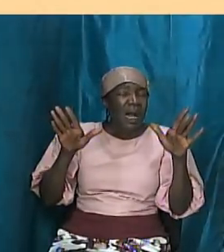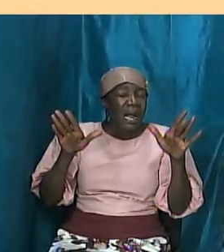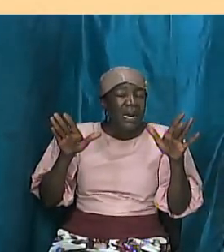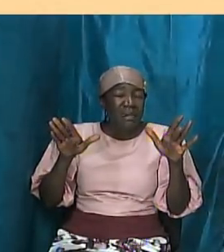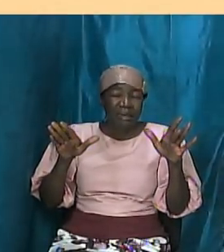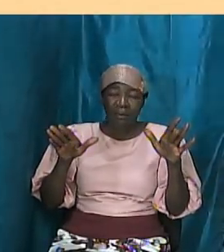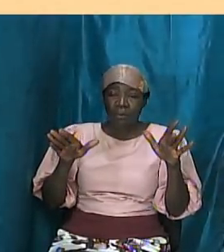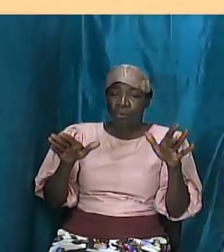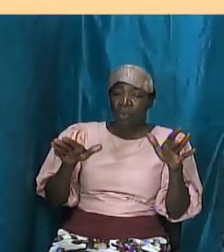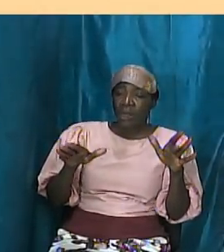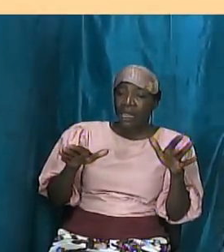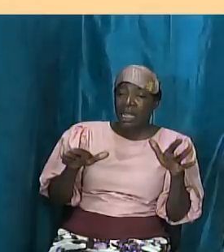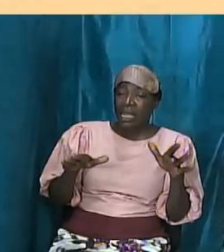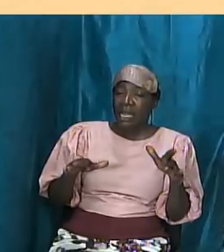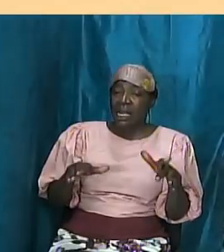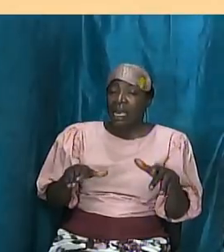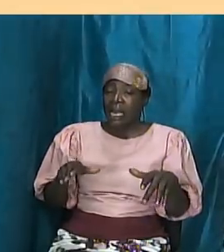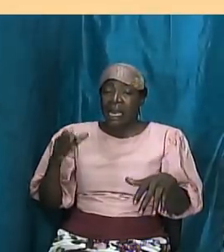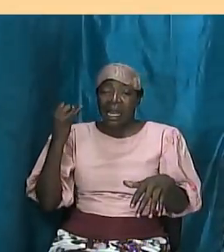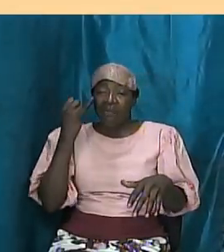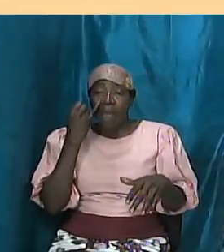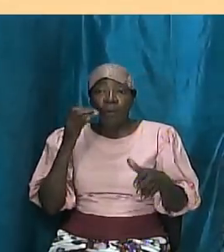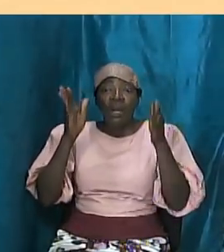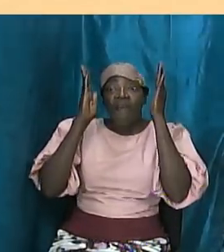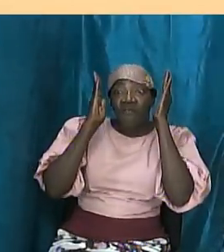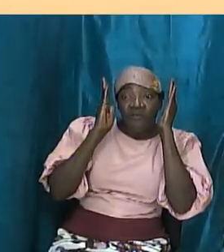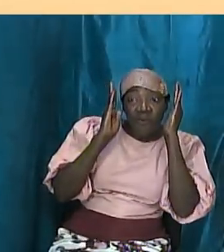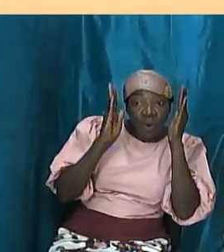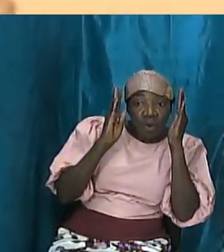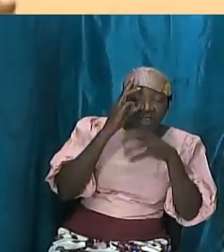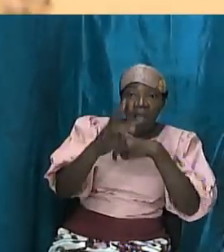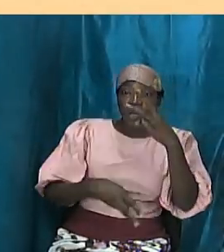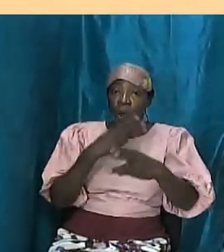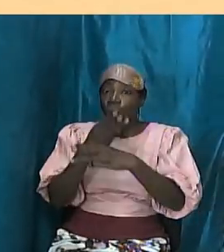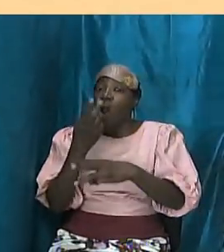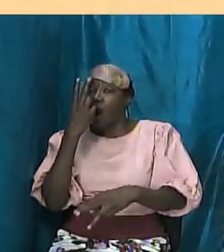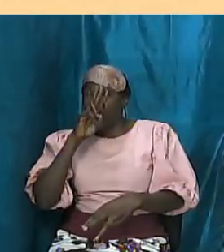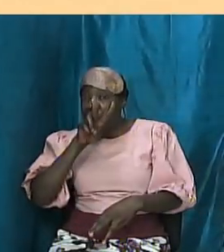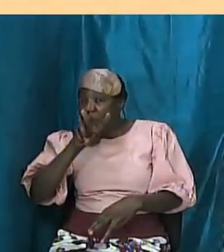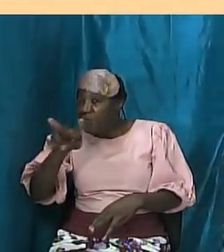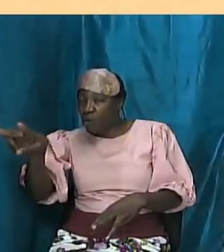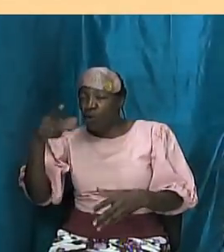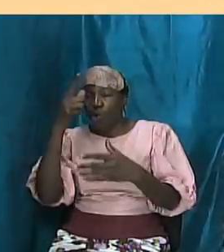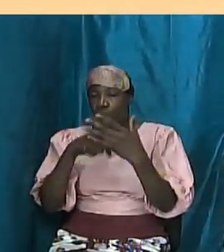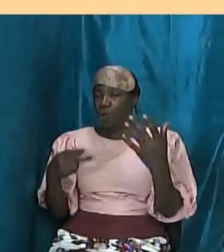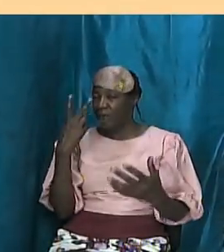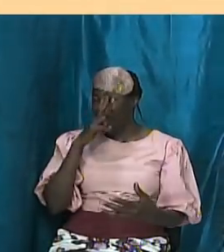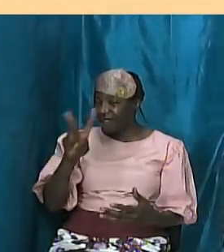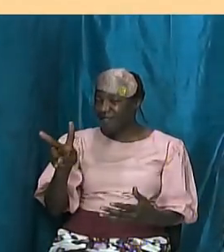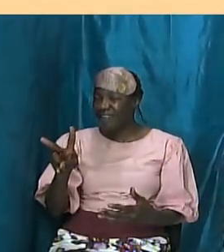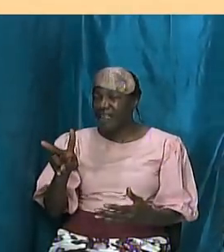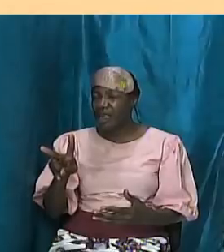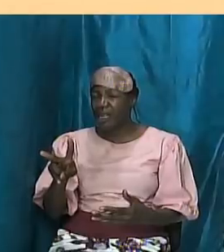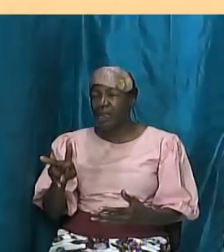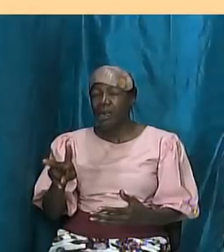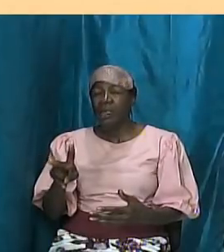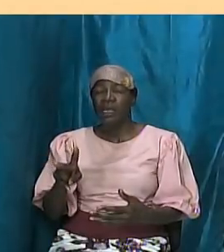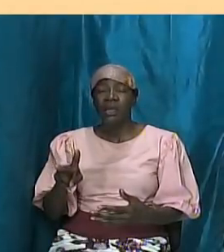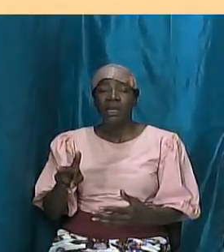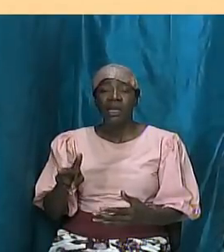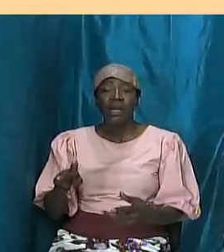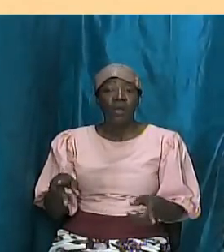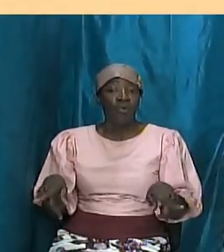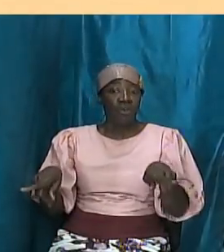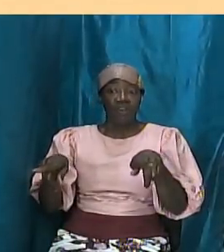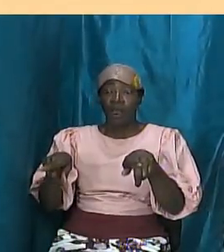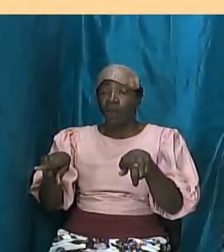forward their worldview that what we are seeing here was as a result of the word of